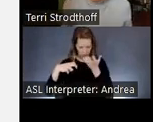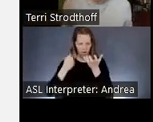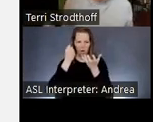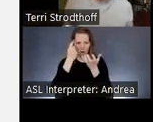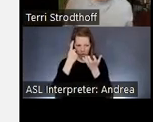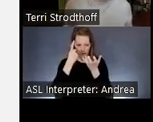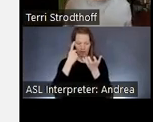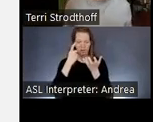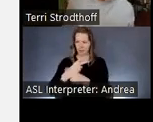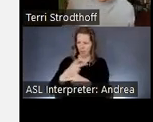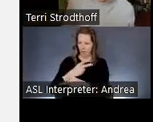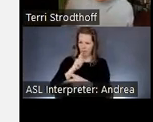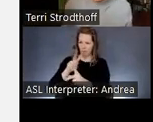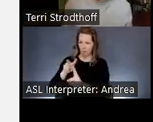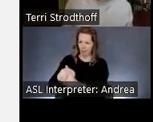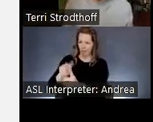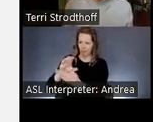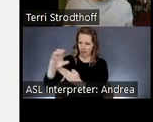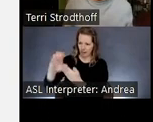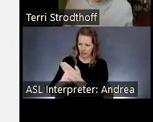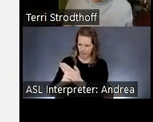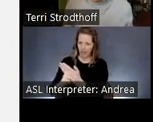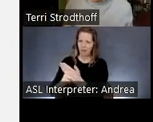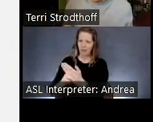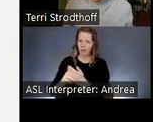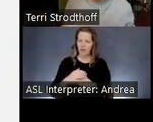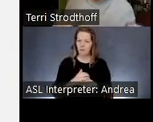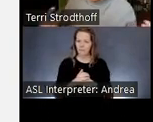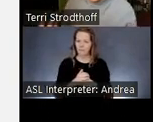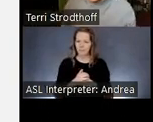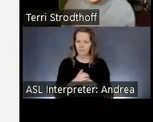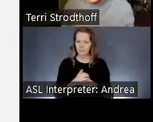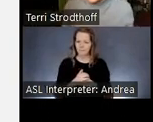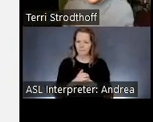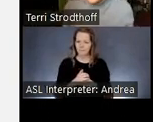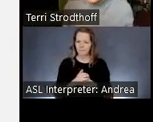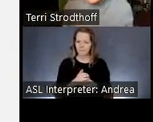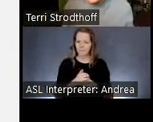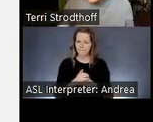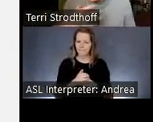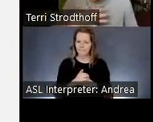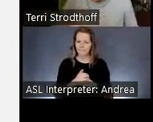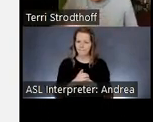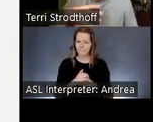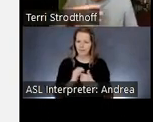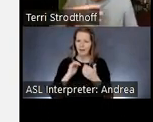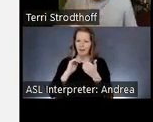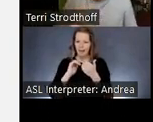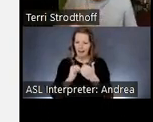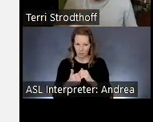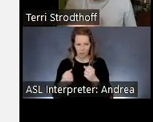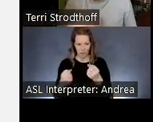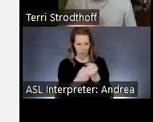of being and a curriculum that manifests that understanding in ways that actually support people in doing their own